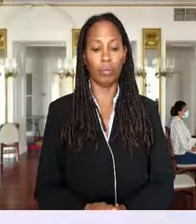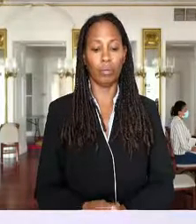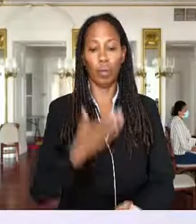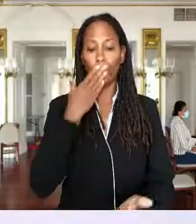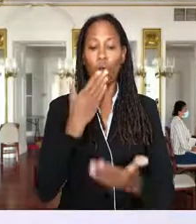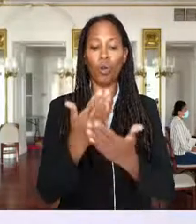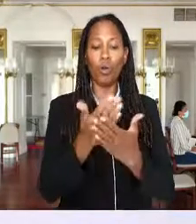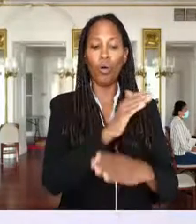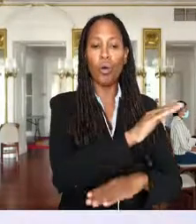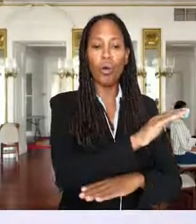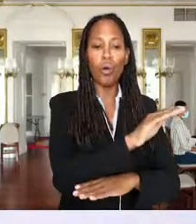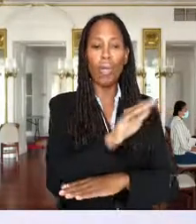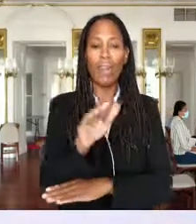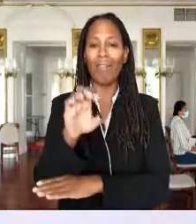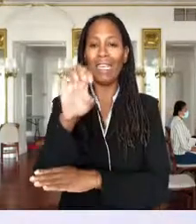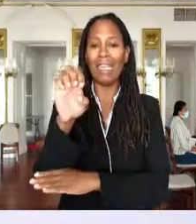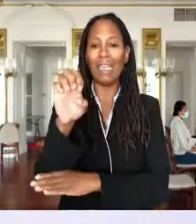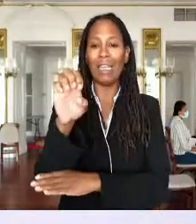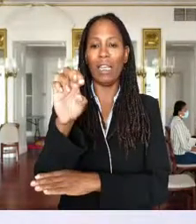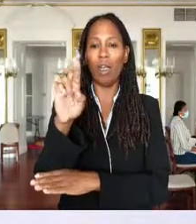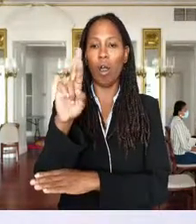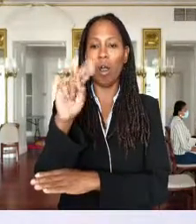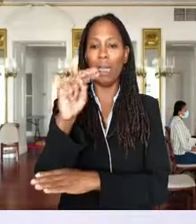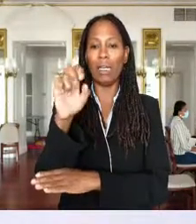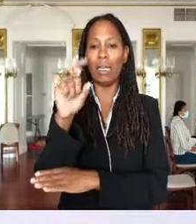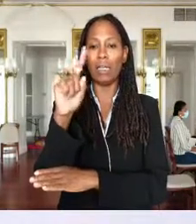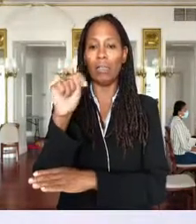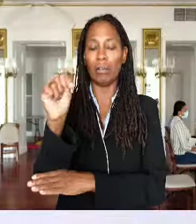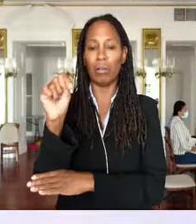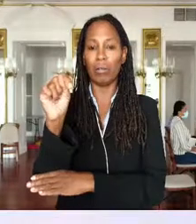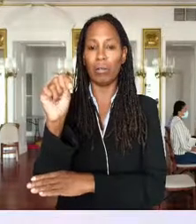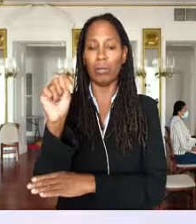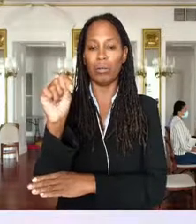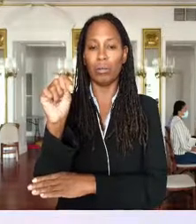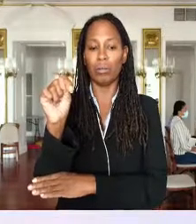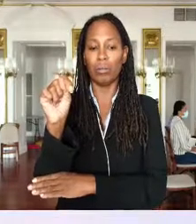Good afternoon, Gov. Hey, Ernest, how you doing? Thank you.